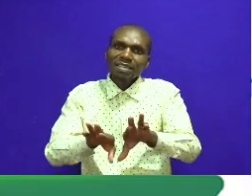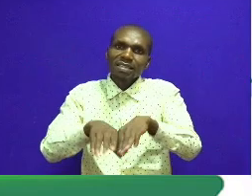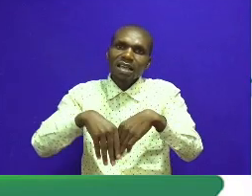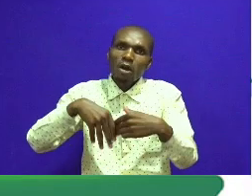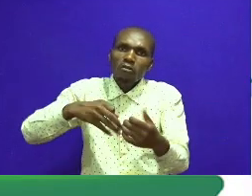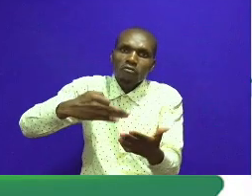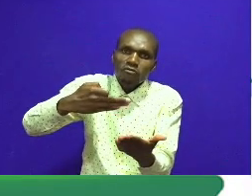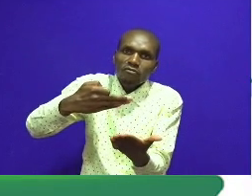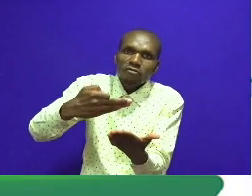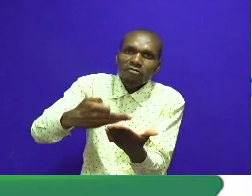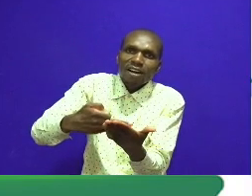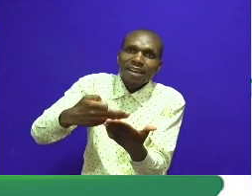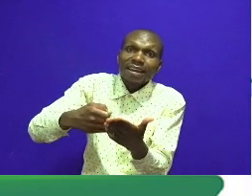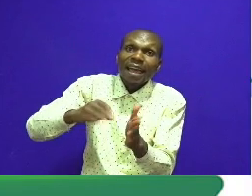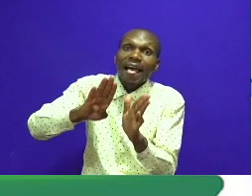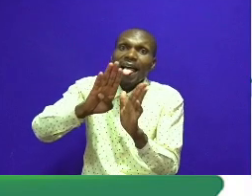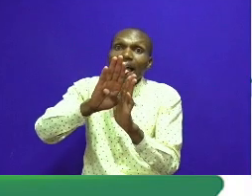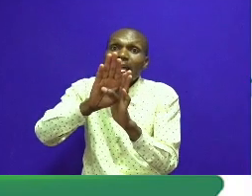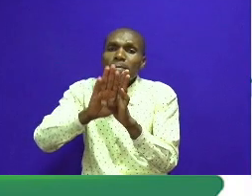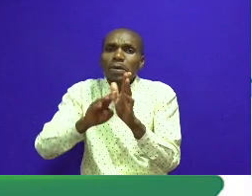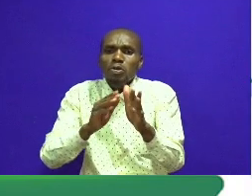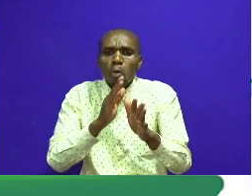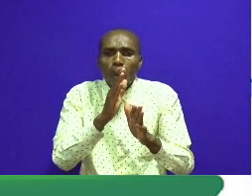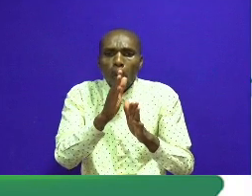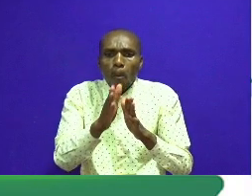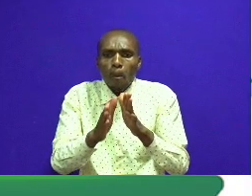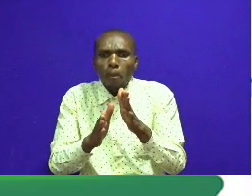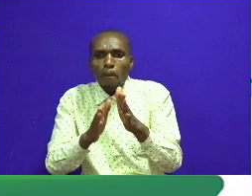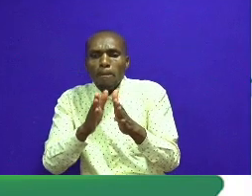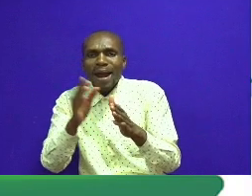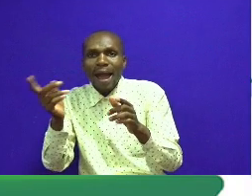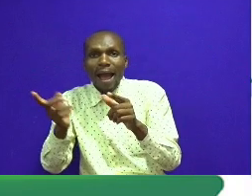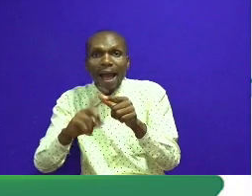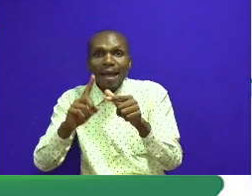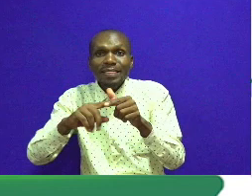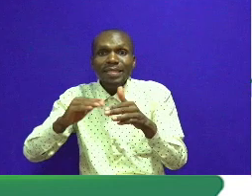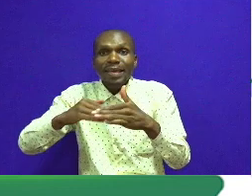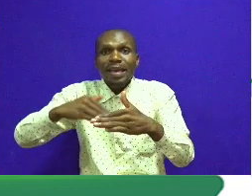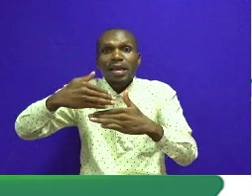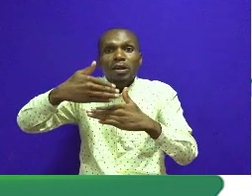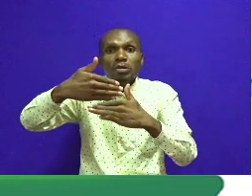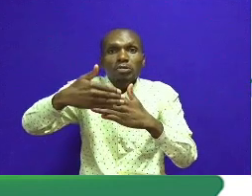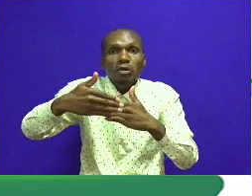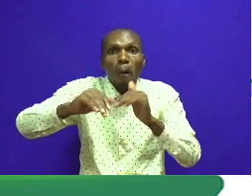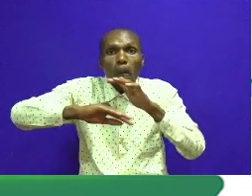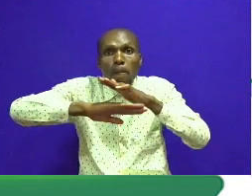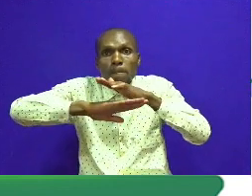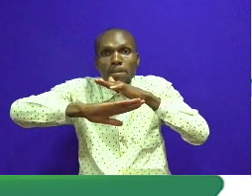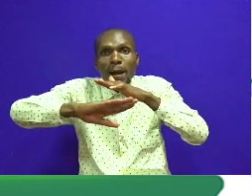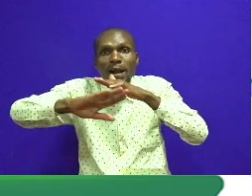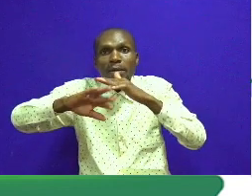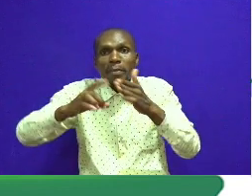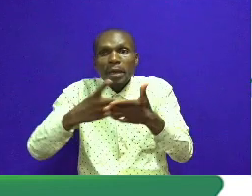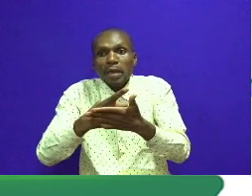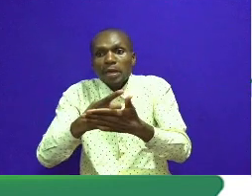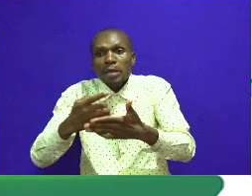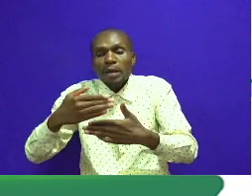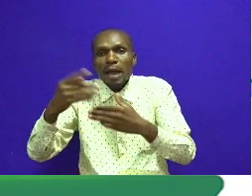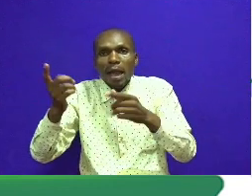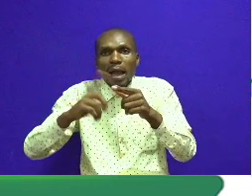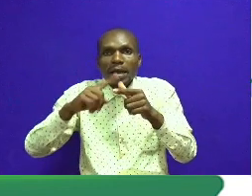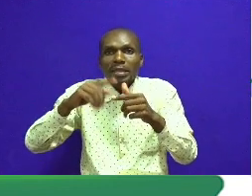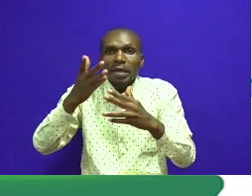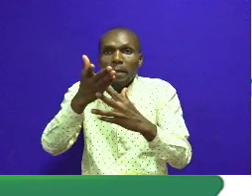Yebili echibesa agendete korobirwa asogochikobe kwa bosiwe bunge ewike gocha nige gati ya